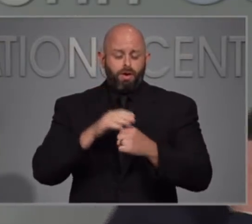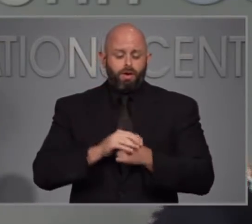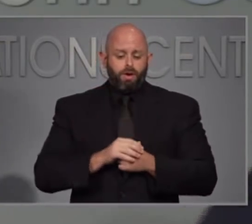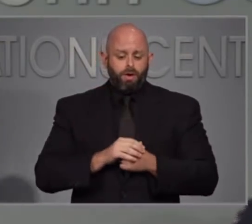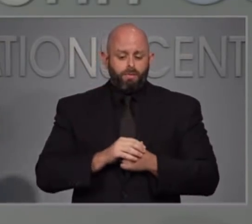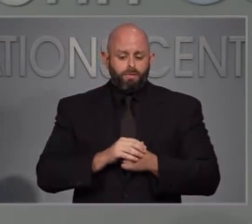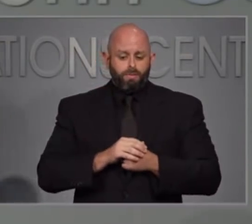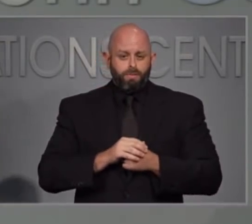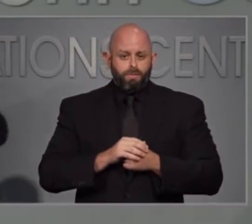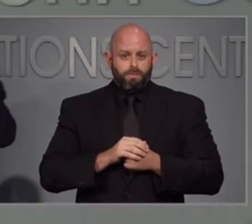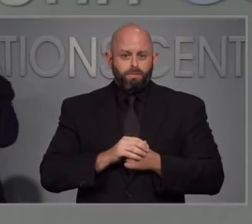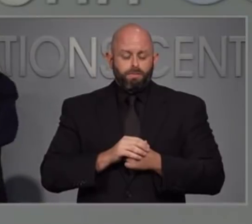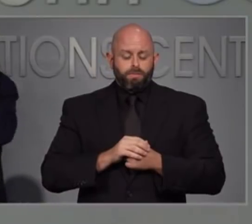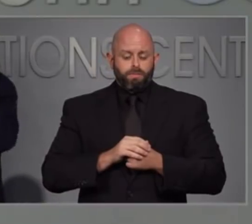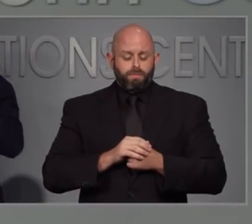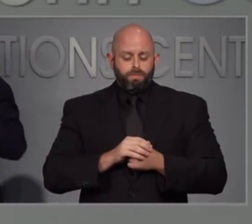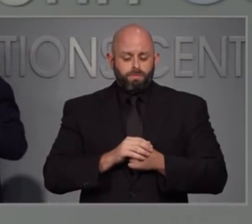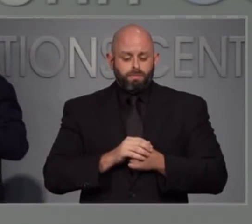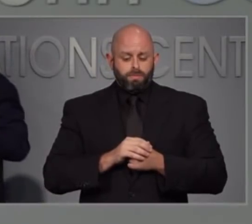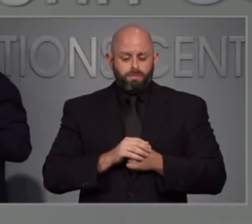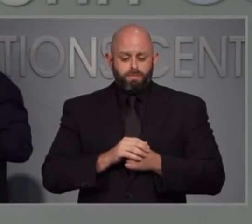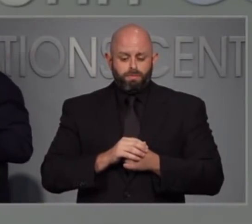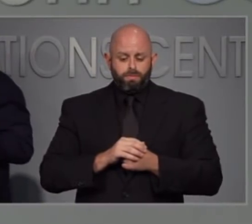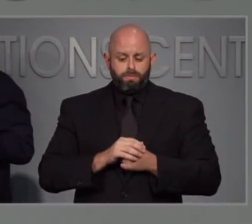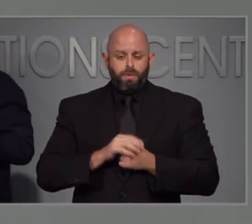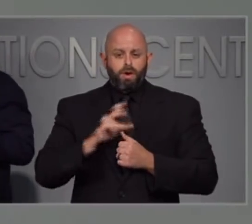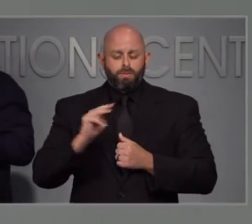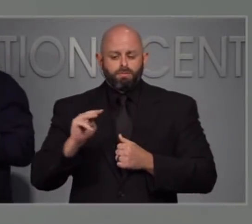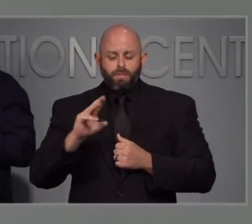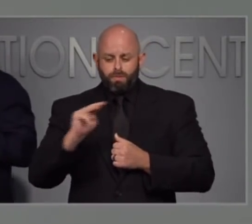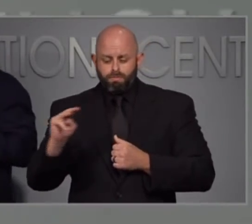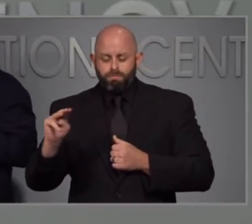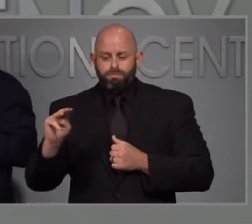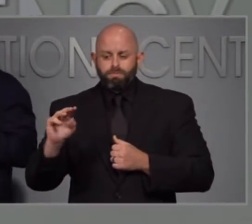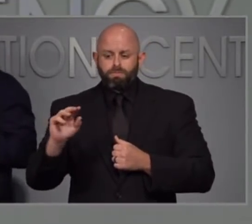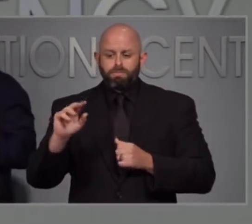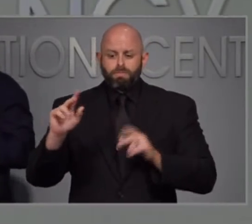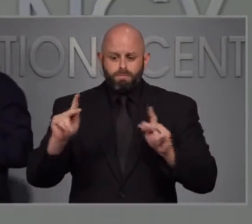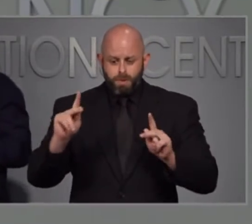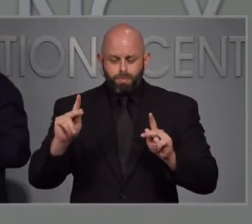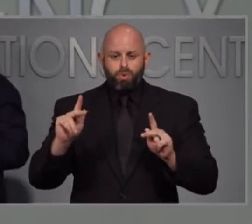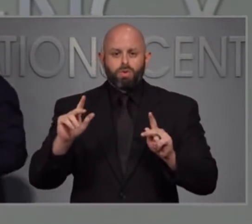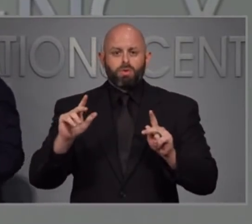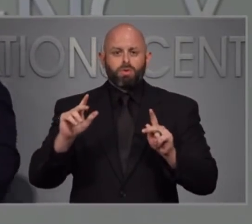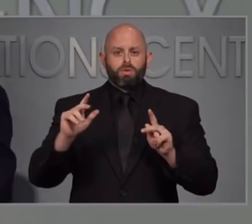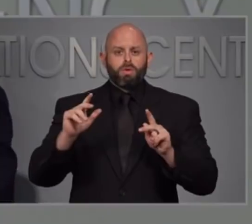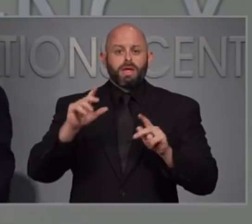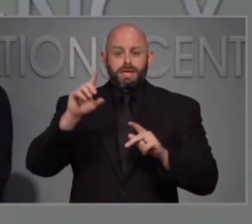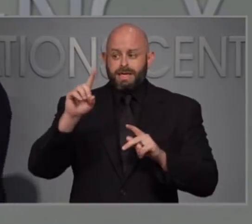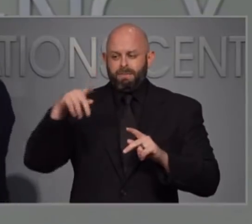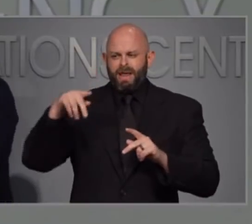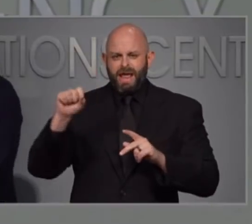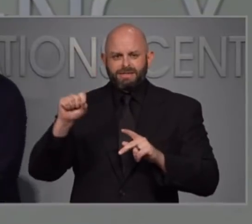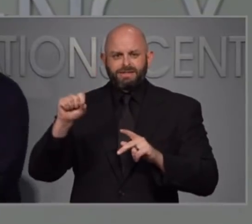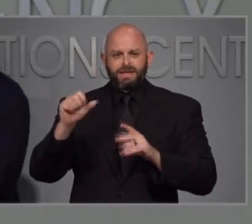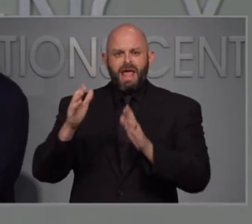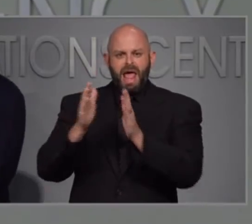where DPS has been asked to offer some changes to protect inmates at state facilities.